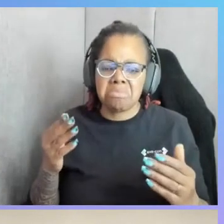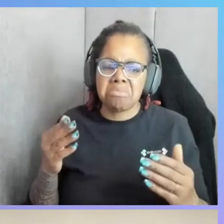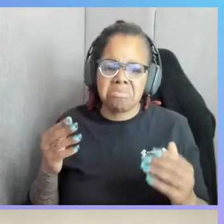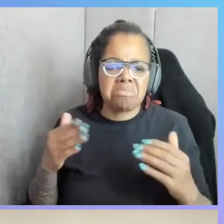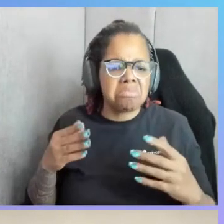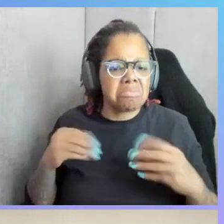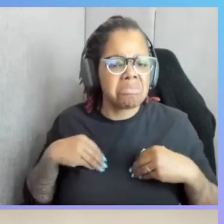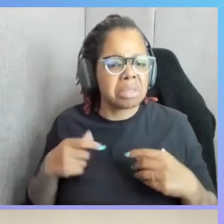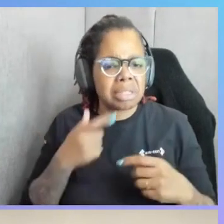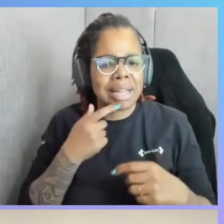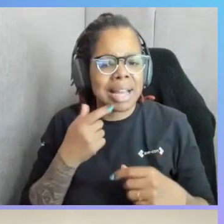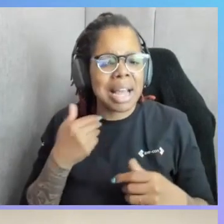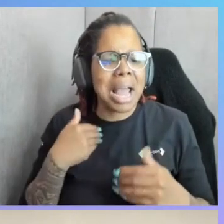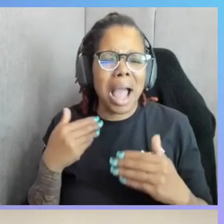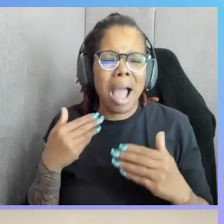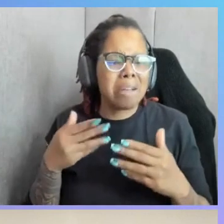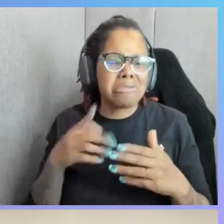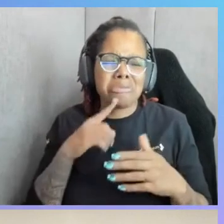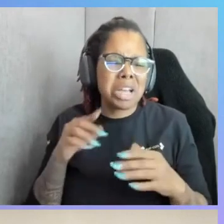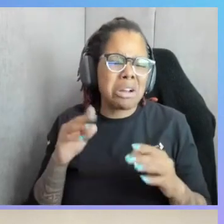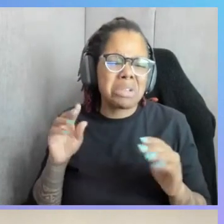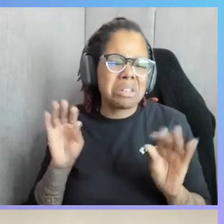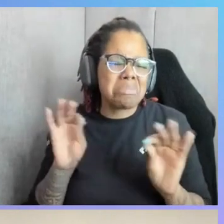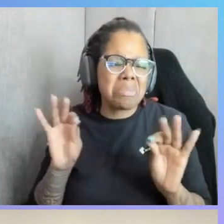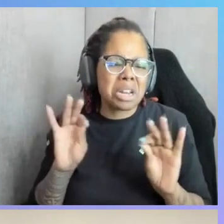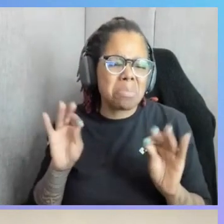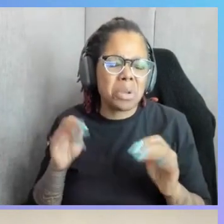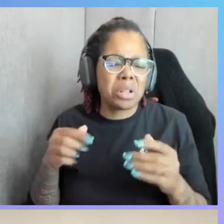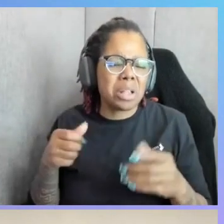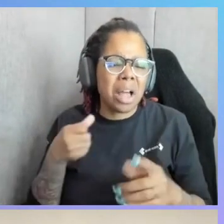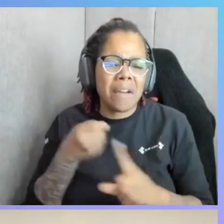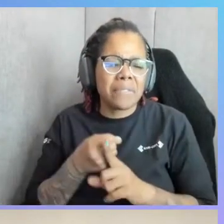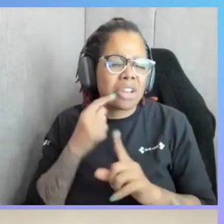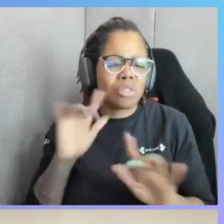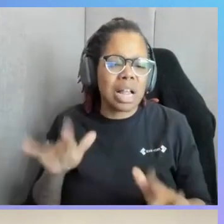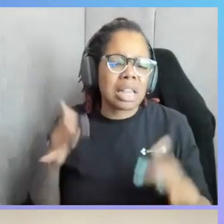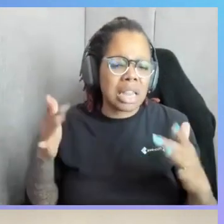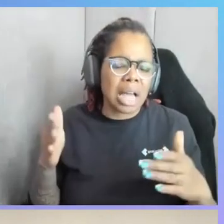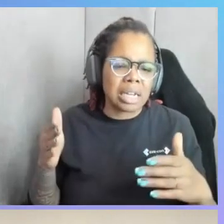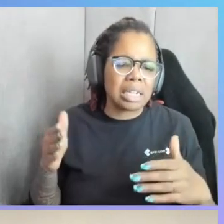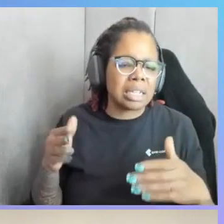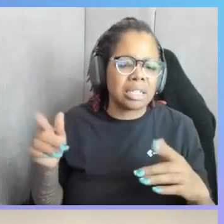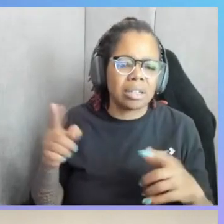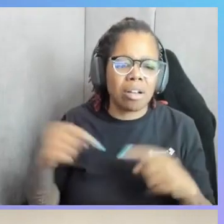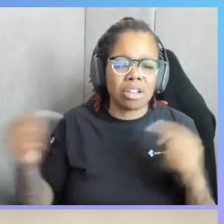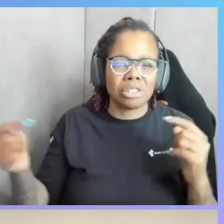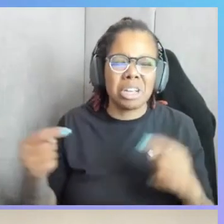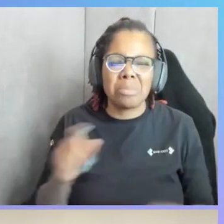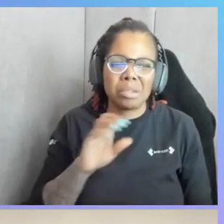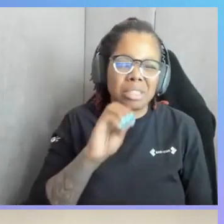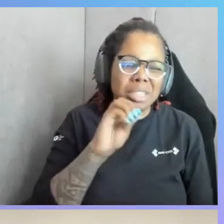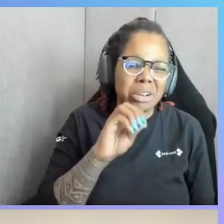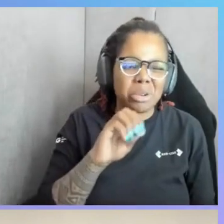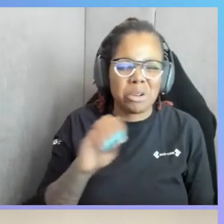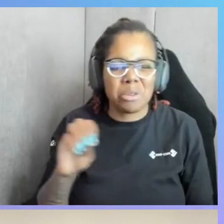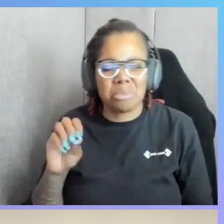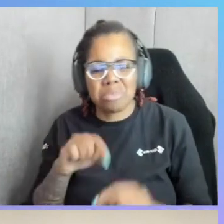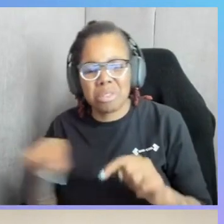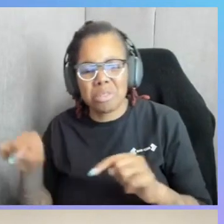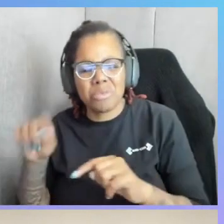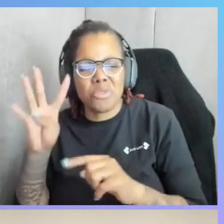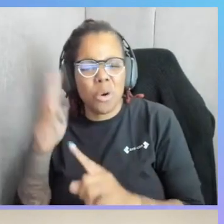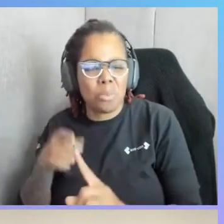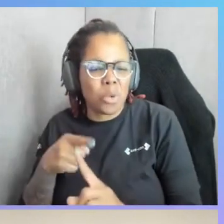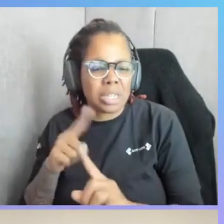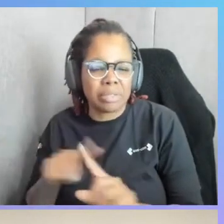a nominal effect on the lightness contrast. It's usually between 0 to 4 points of difference. So for some